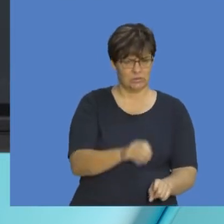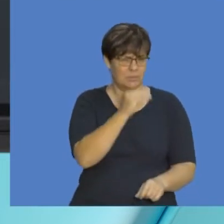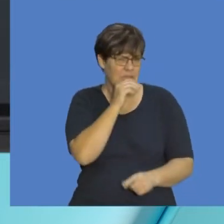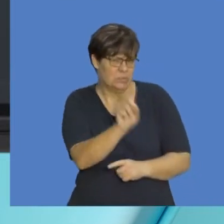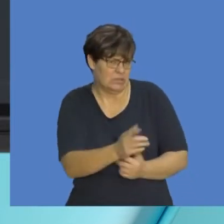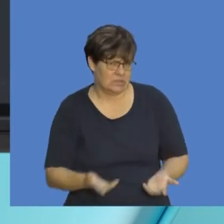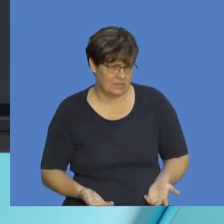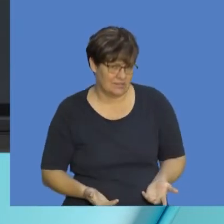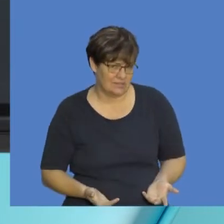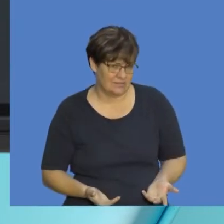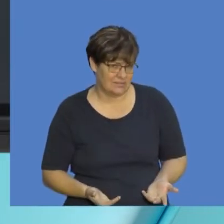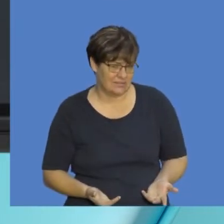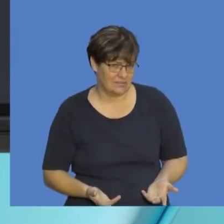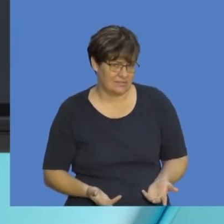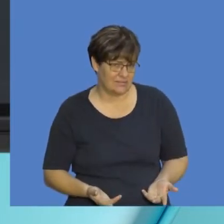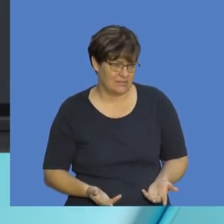does it mean?